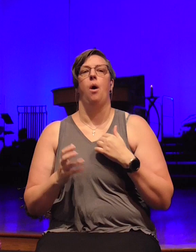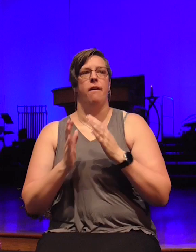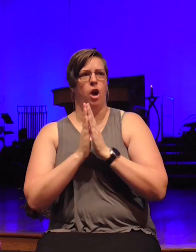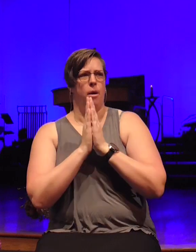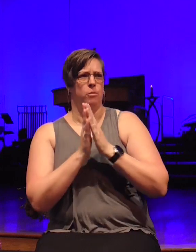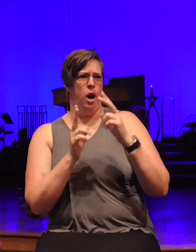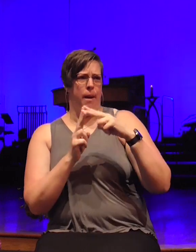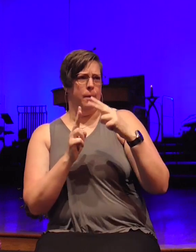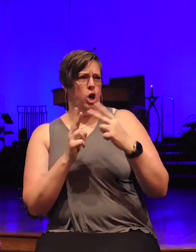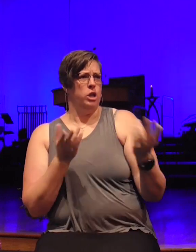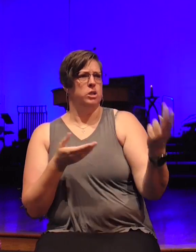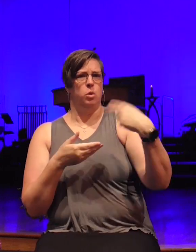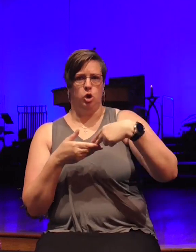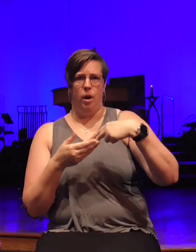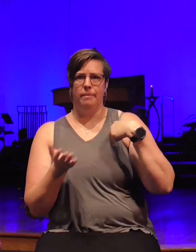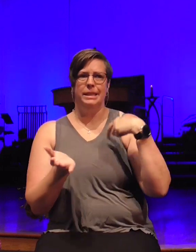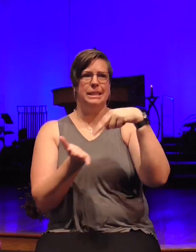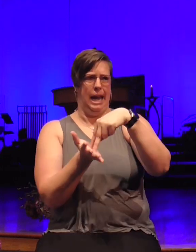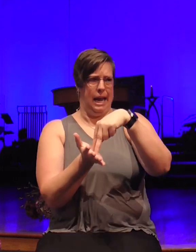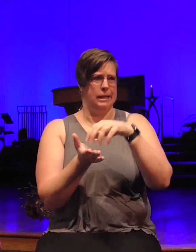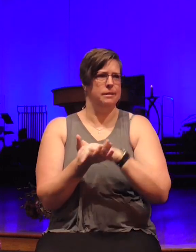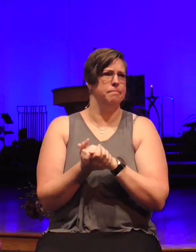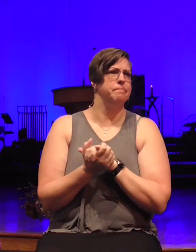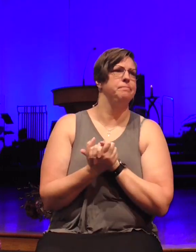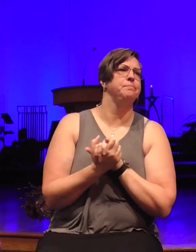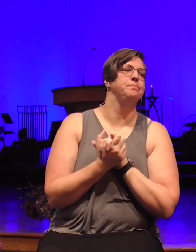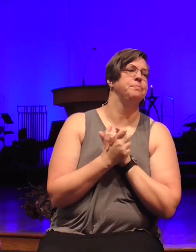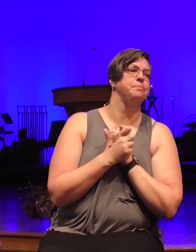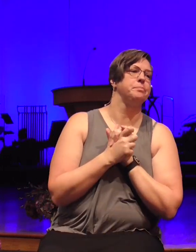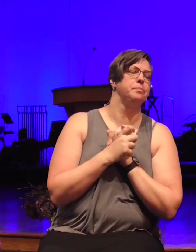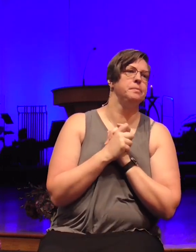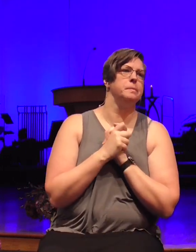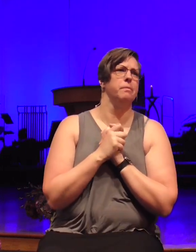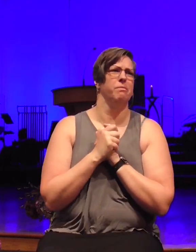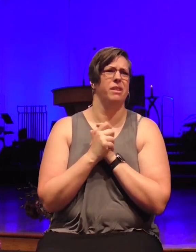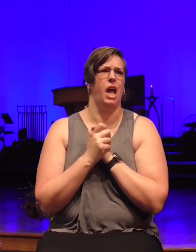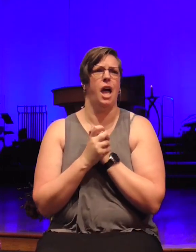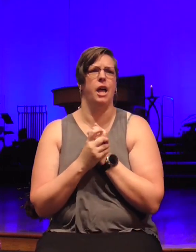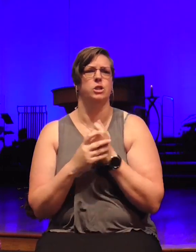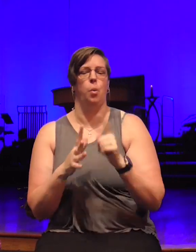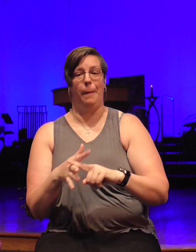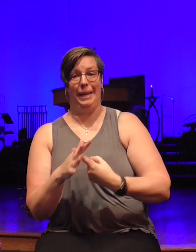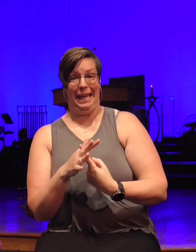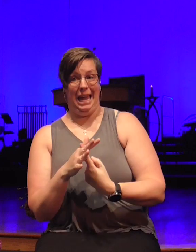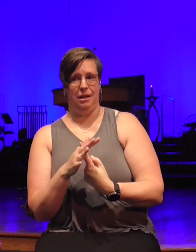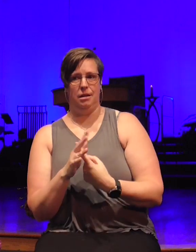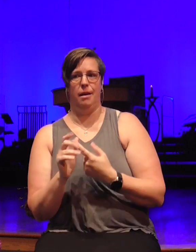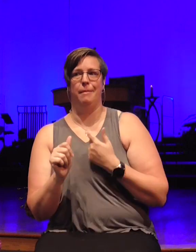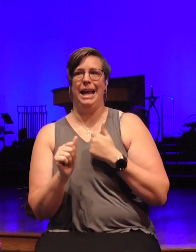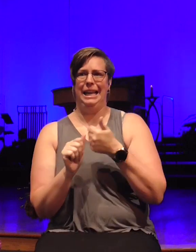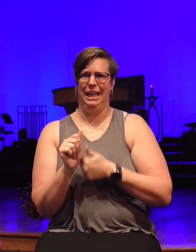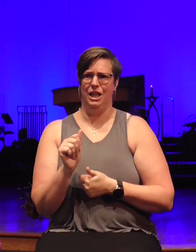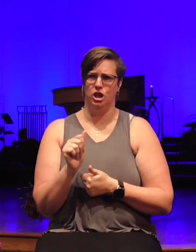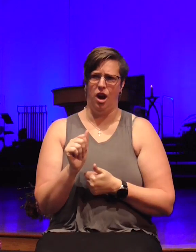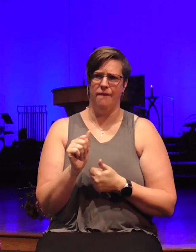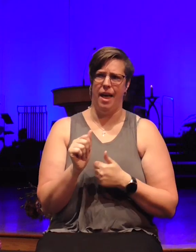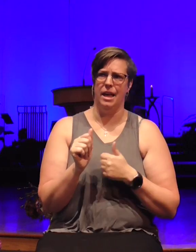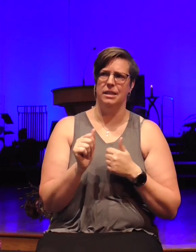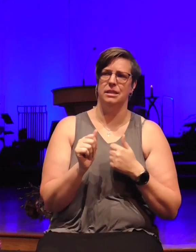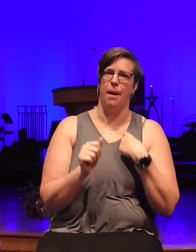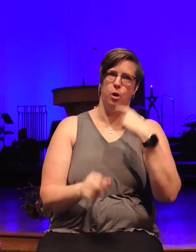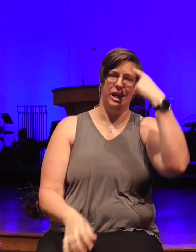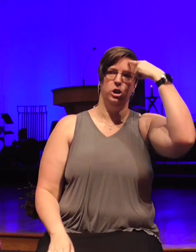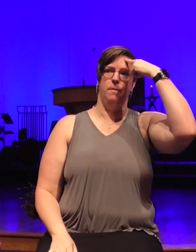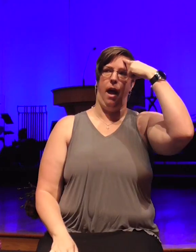please, if they would like to stand. And we begin by each of us bringing to